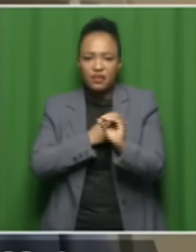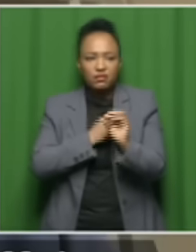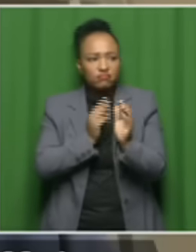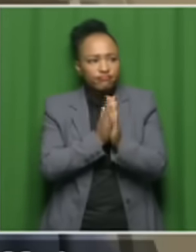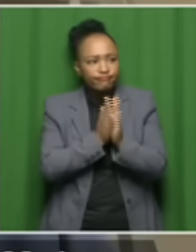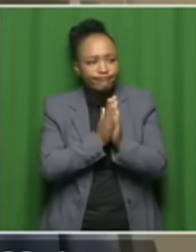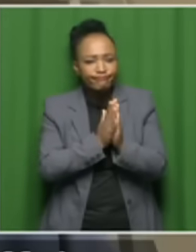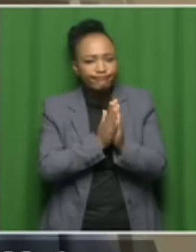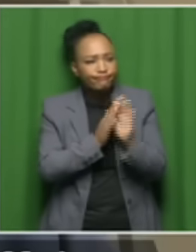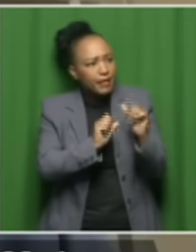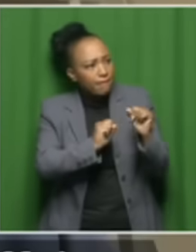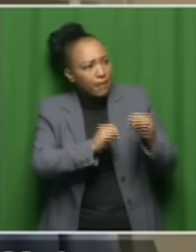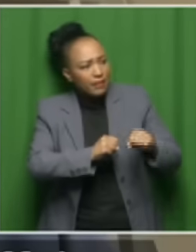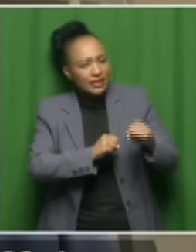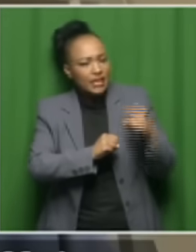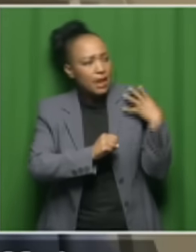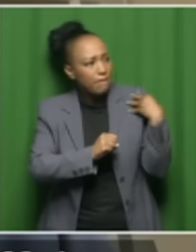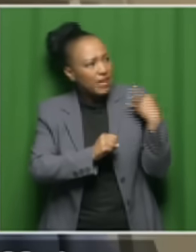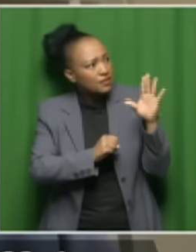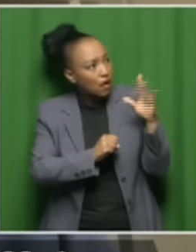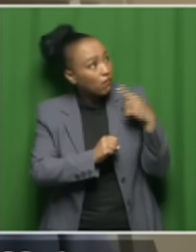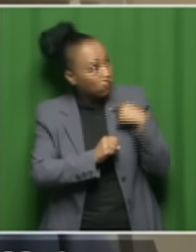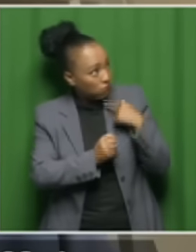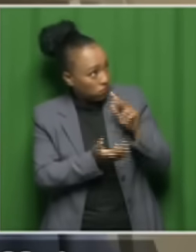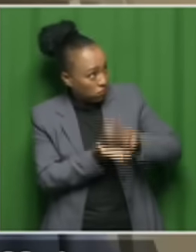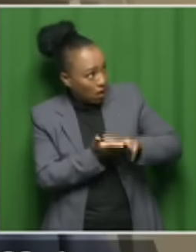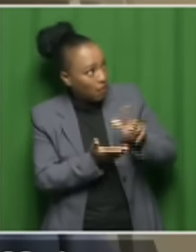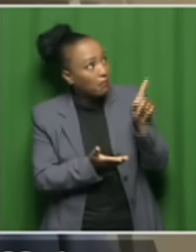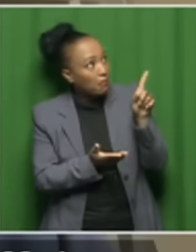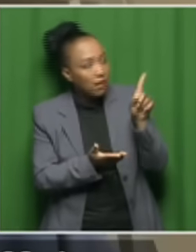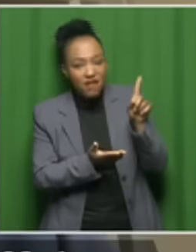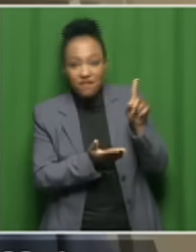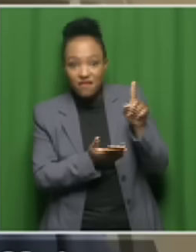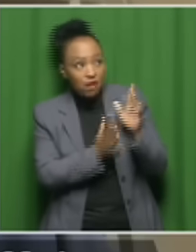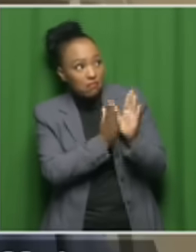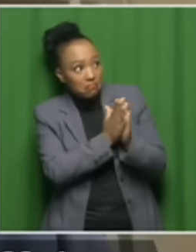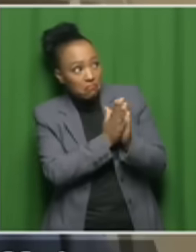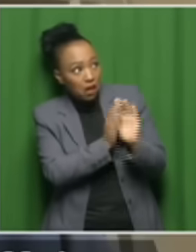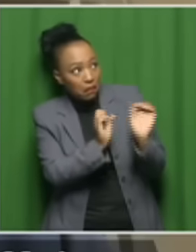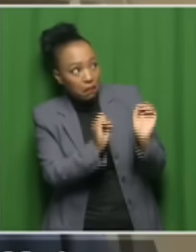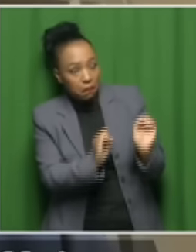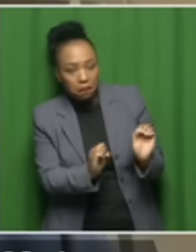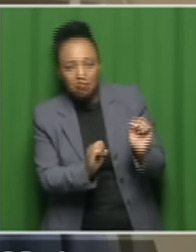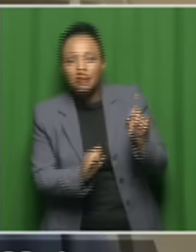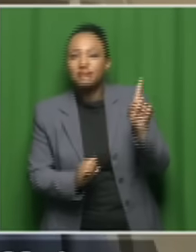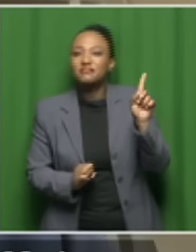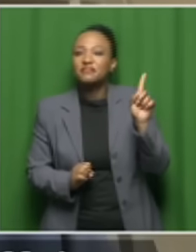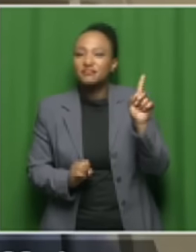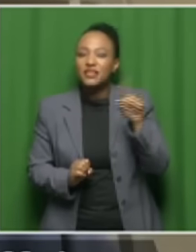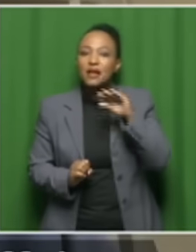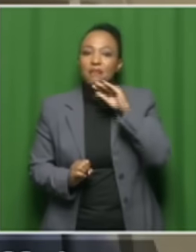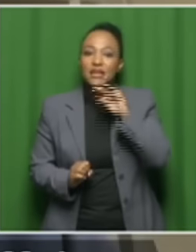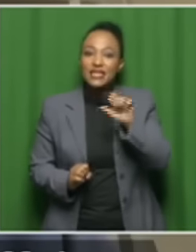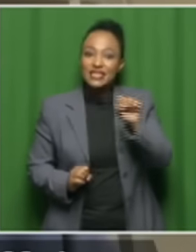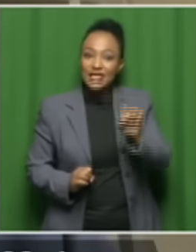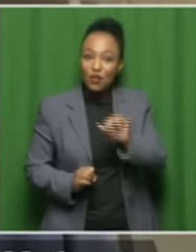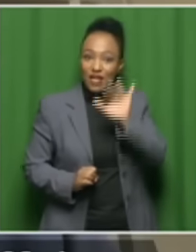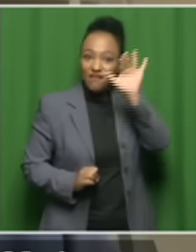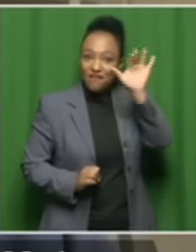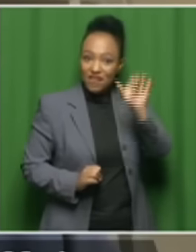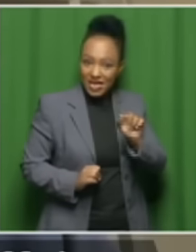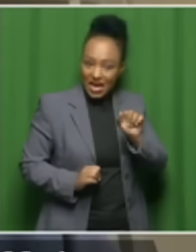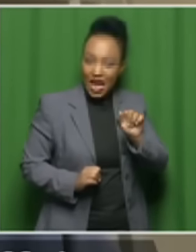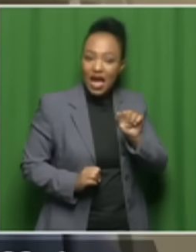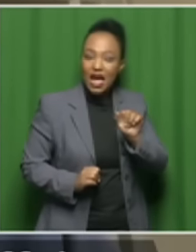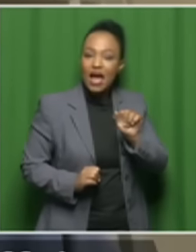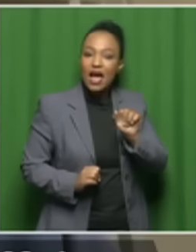of the minister, and without doing so, they immediately and automatically, without knowing, lost their South African citizenship. And then when they